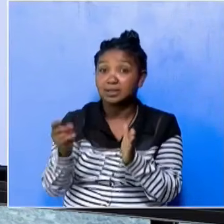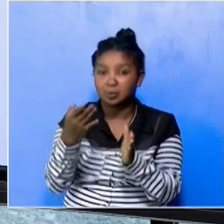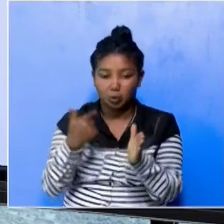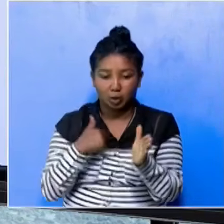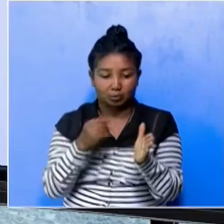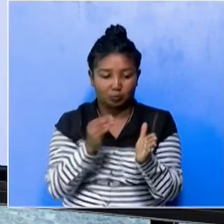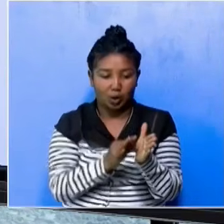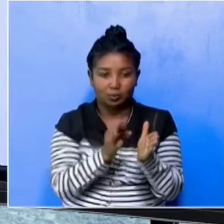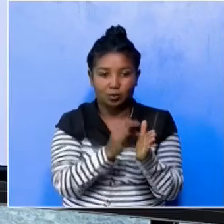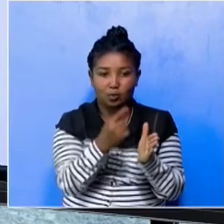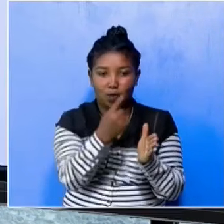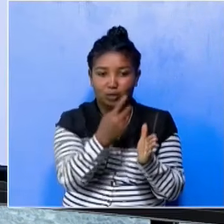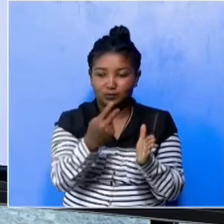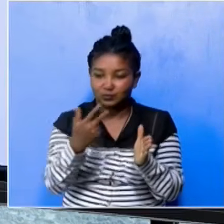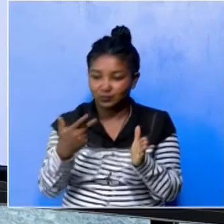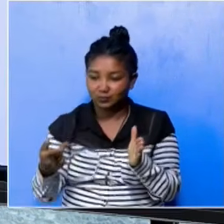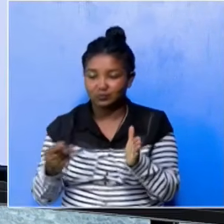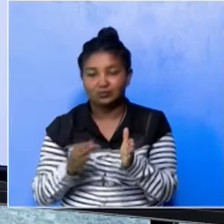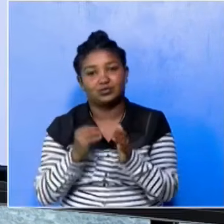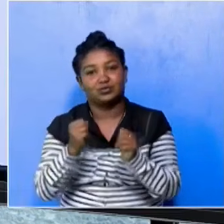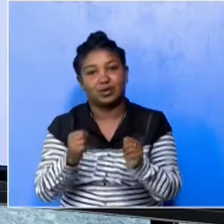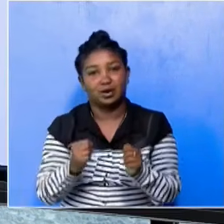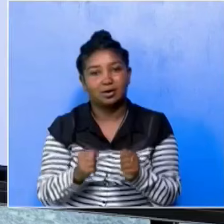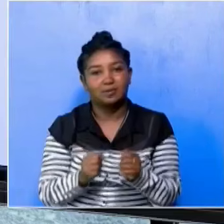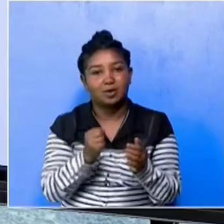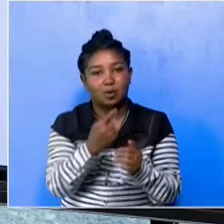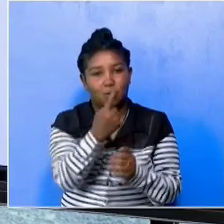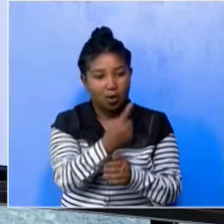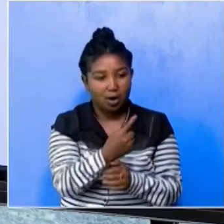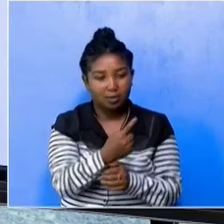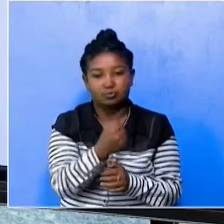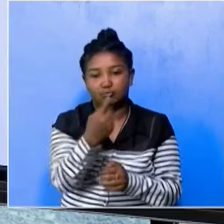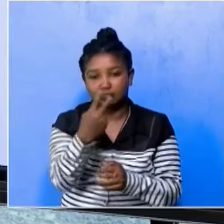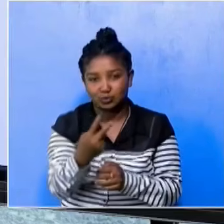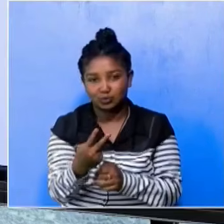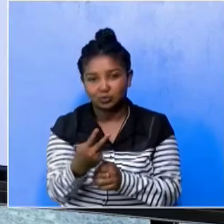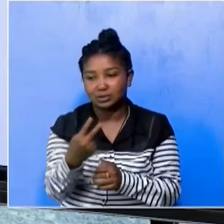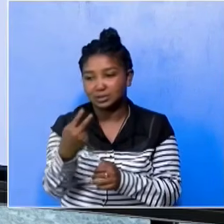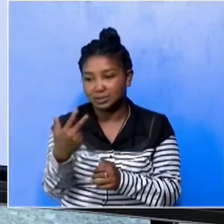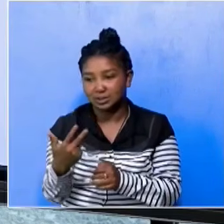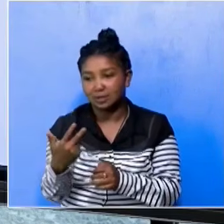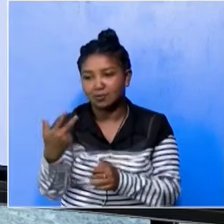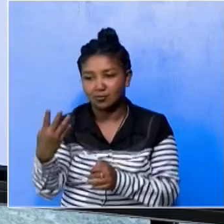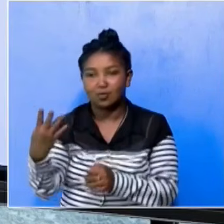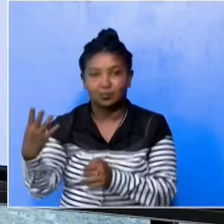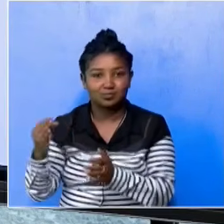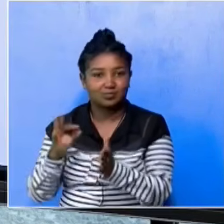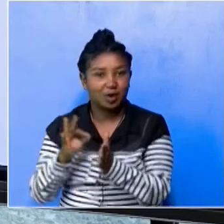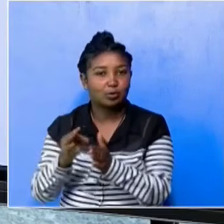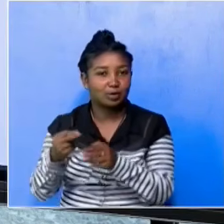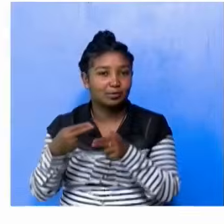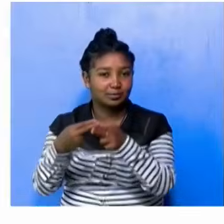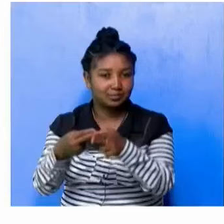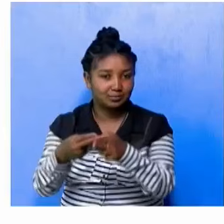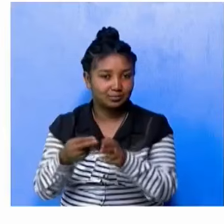be counted. You can say 1, 2, 3, and so forth.